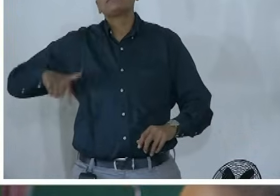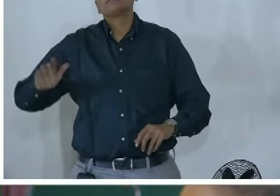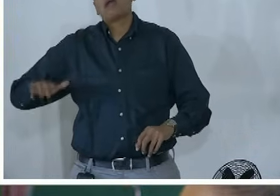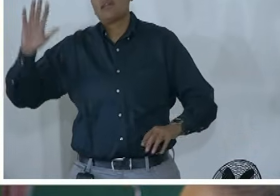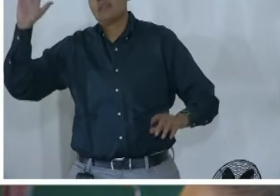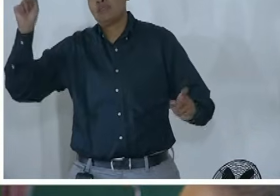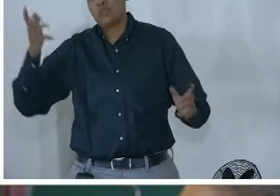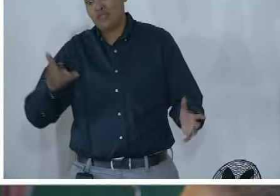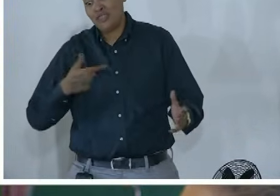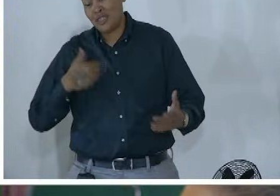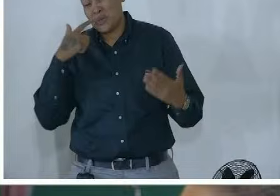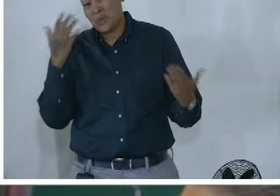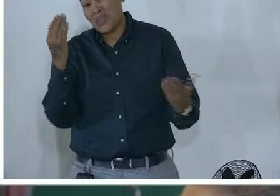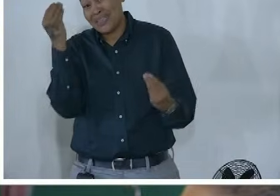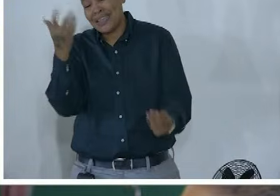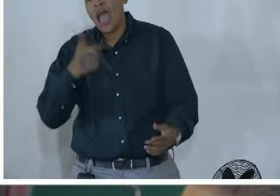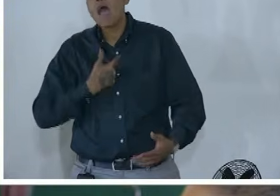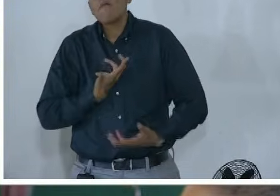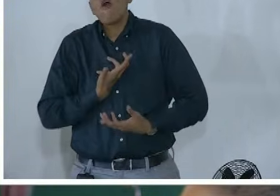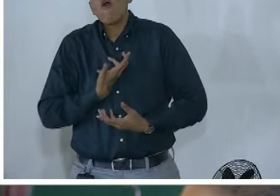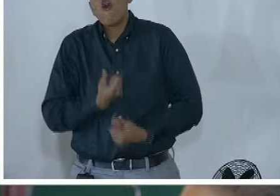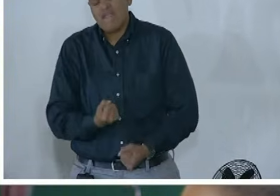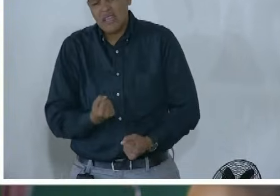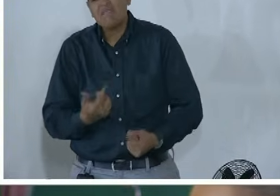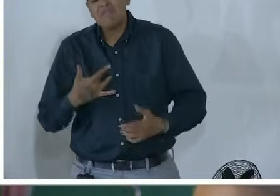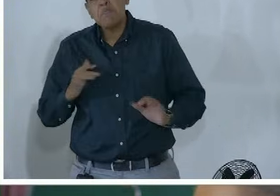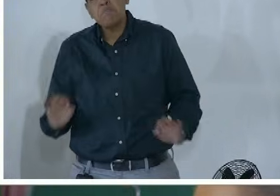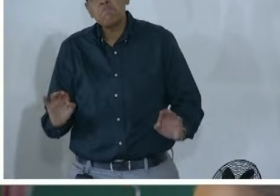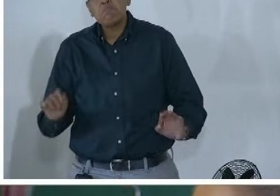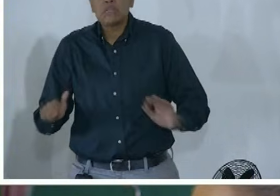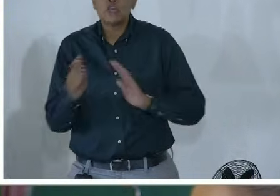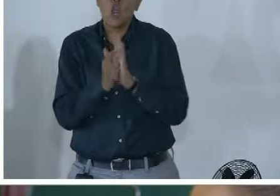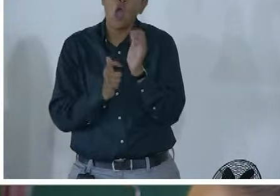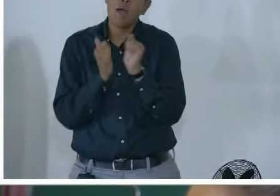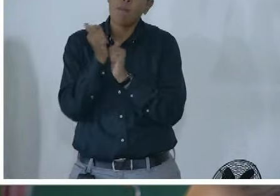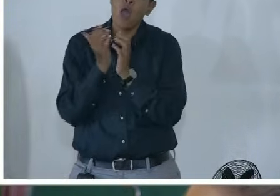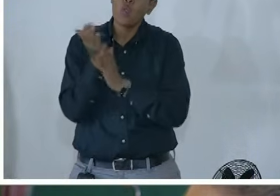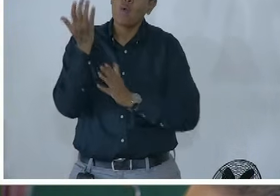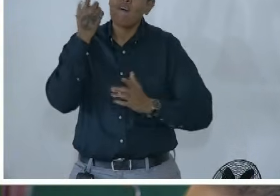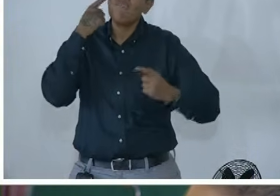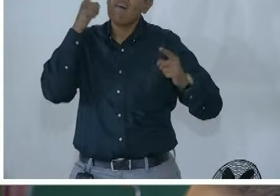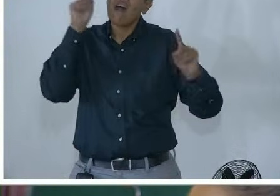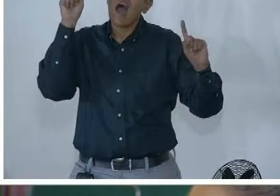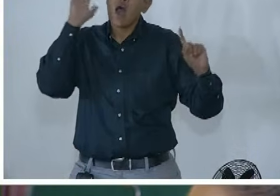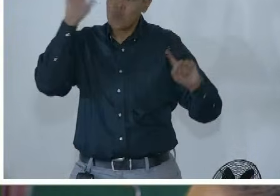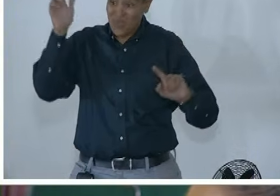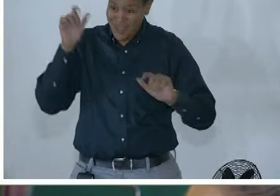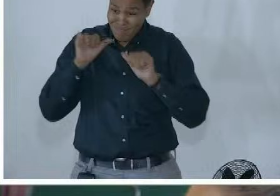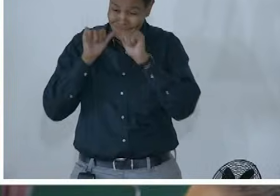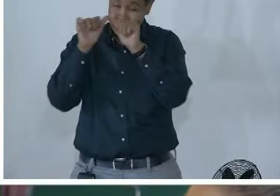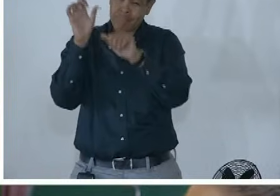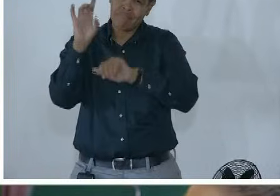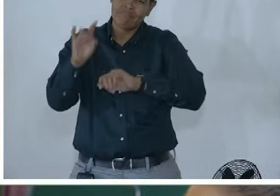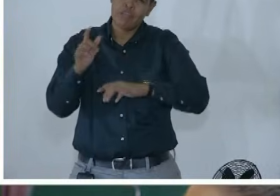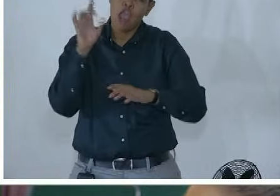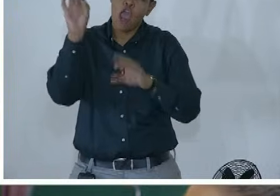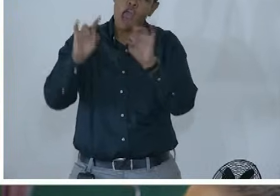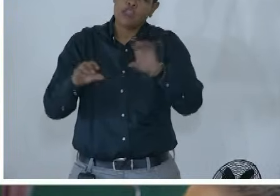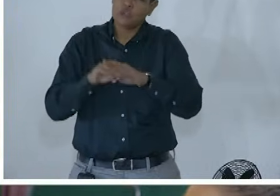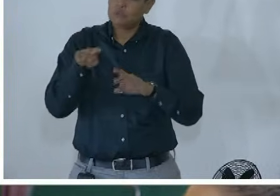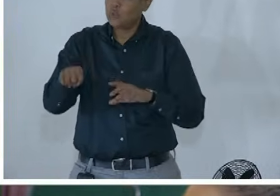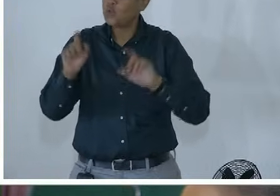House, as I said, I'm confident that this bill will make a lasting contribution to